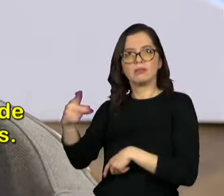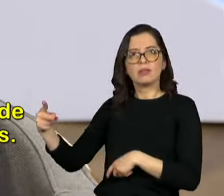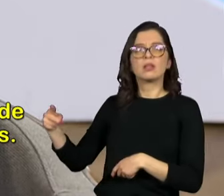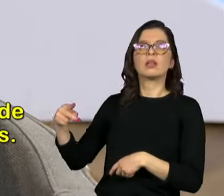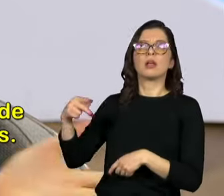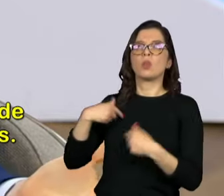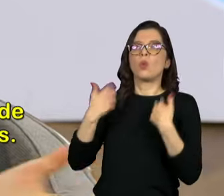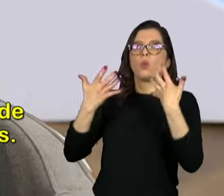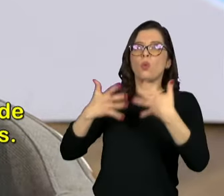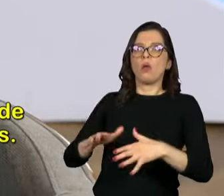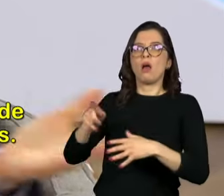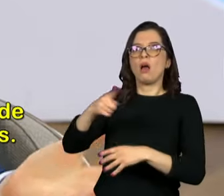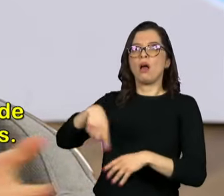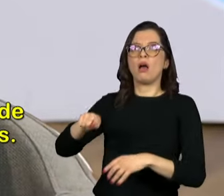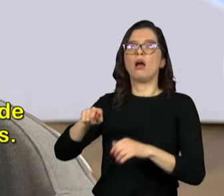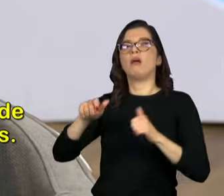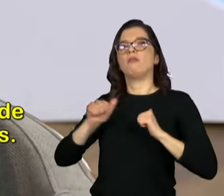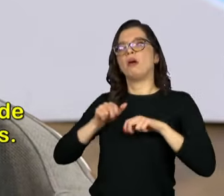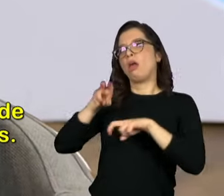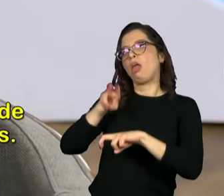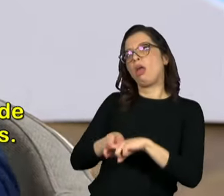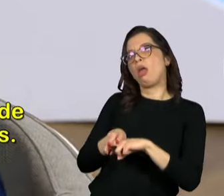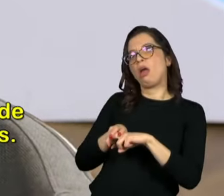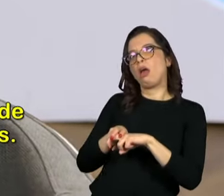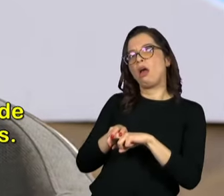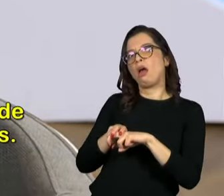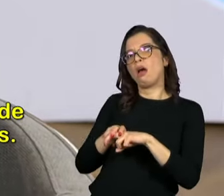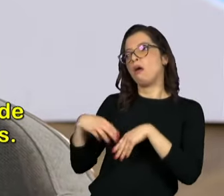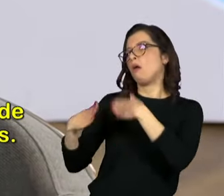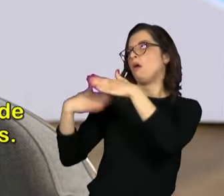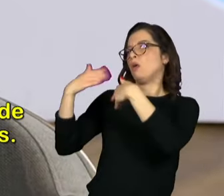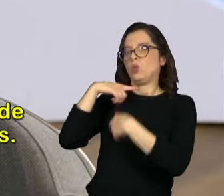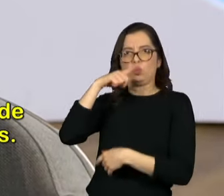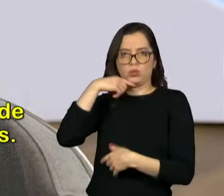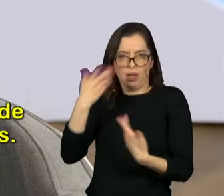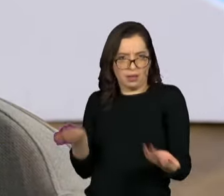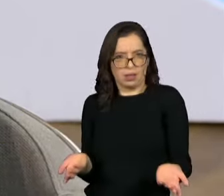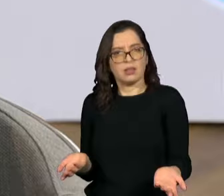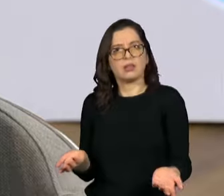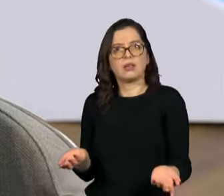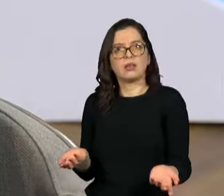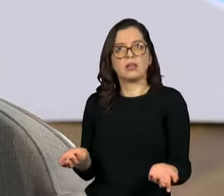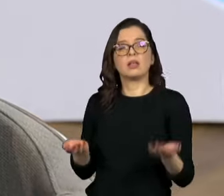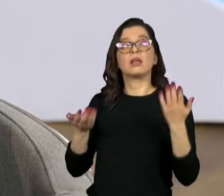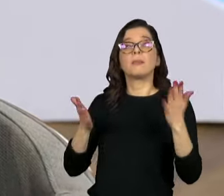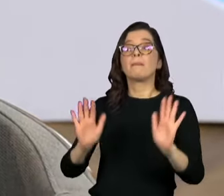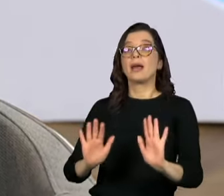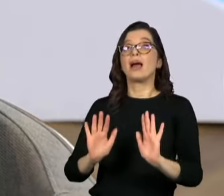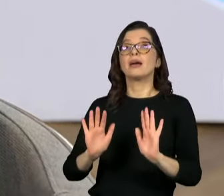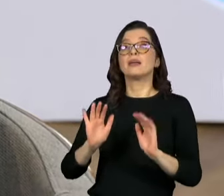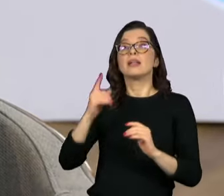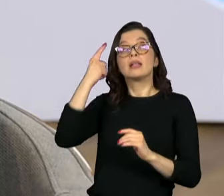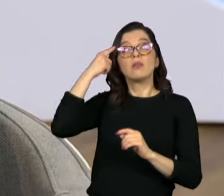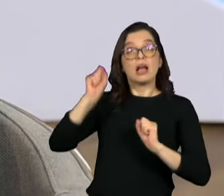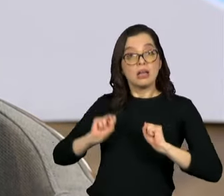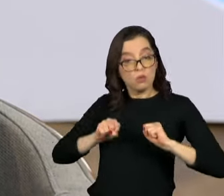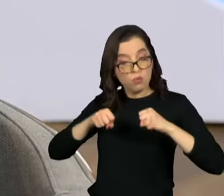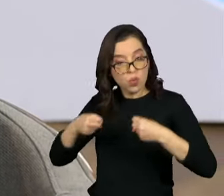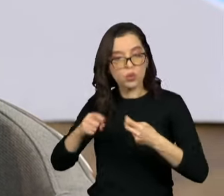want them to be couch potatoes lying on the couch, not developing their talents. And so